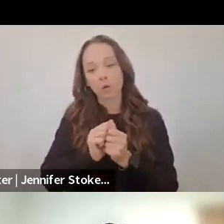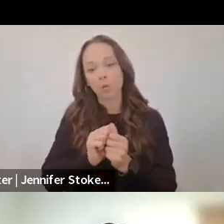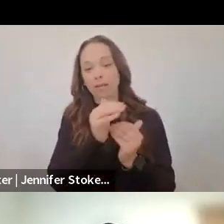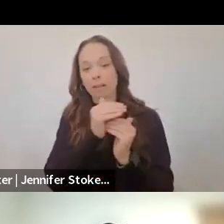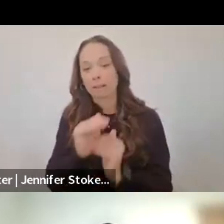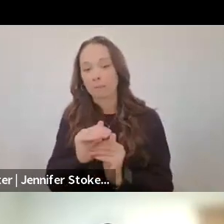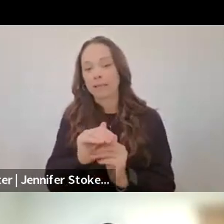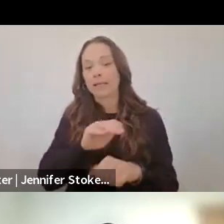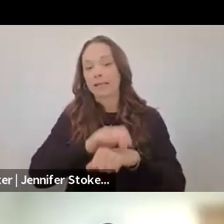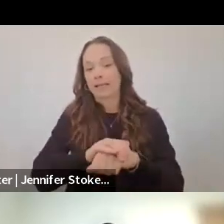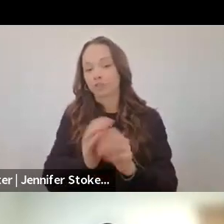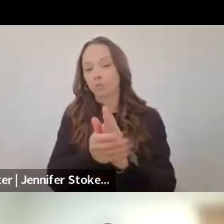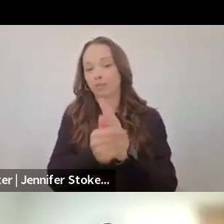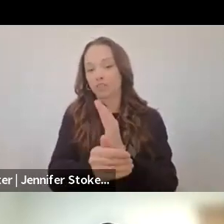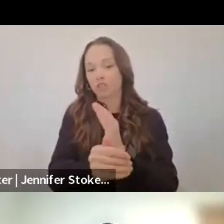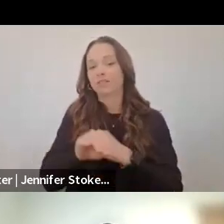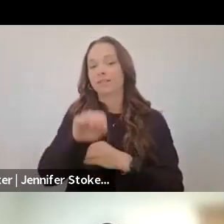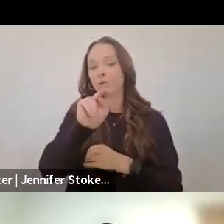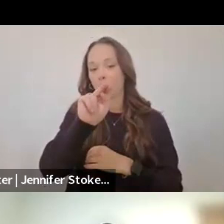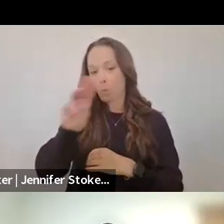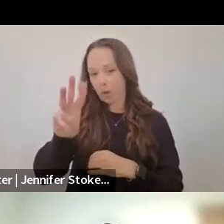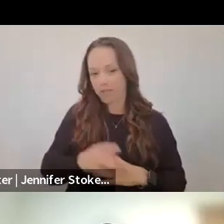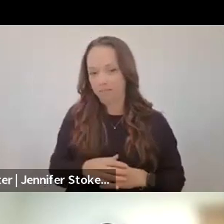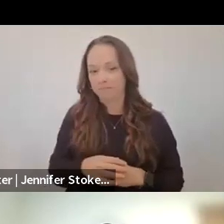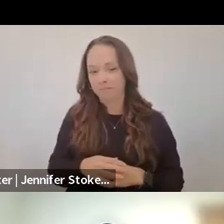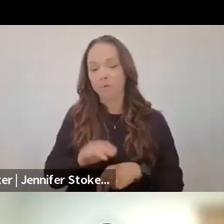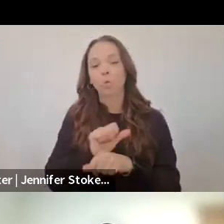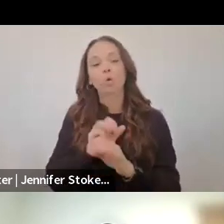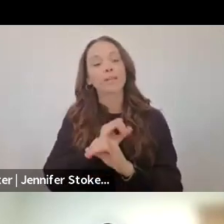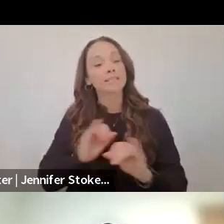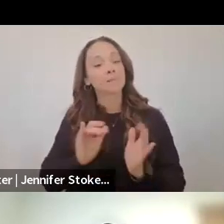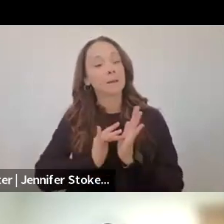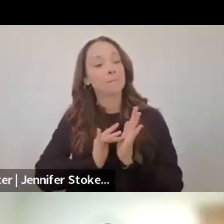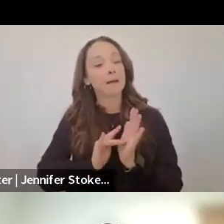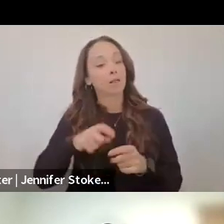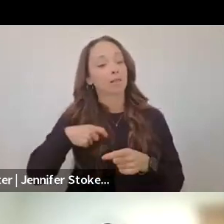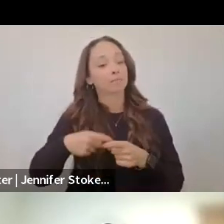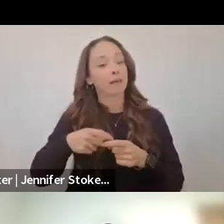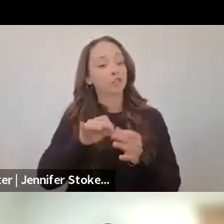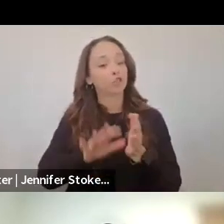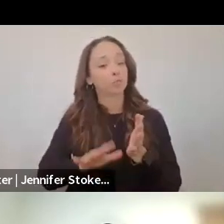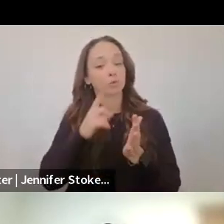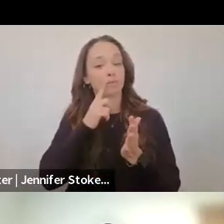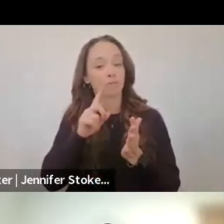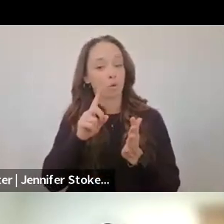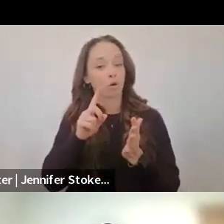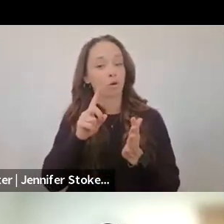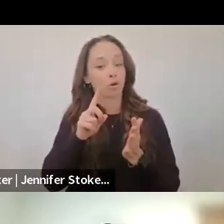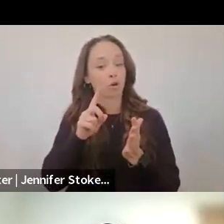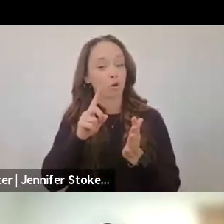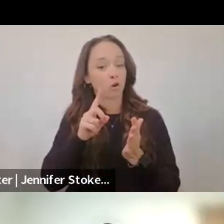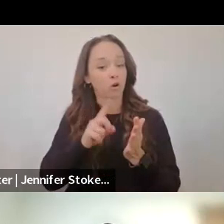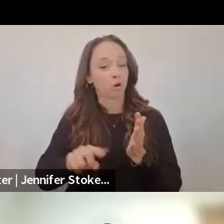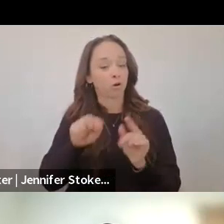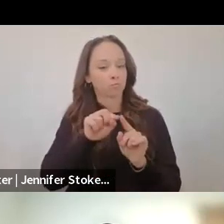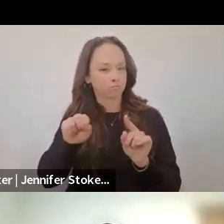proficient people in the Pacific Northwest. She has worked as an independent medical Spanish interpreter for Multnomah